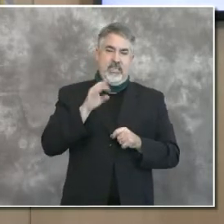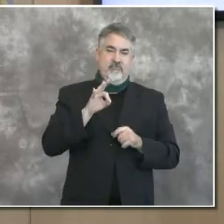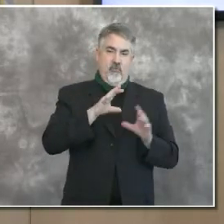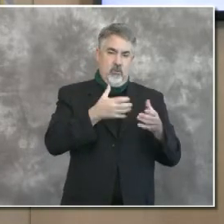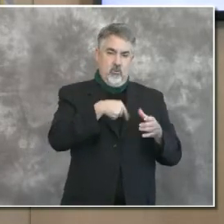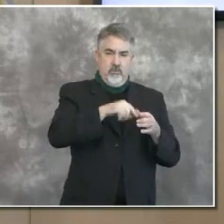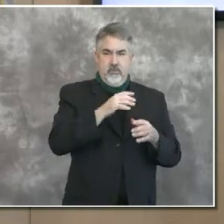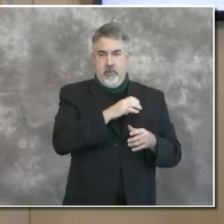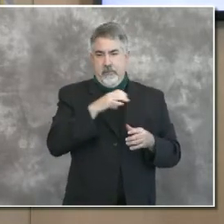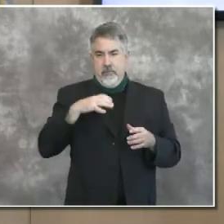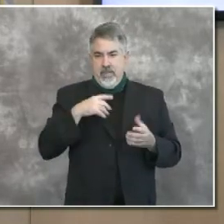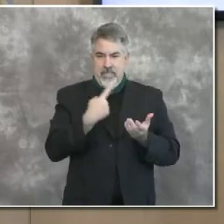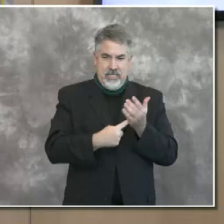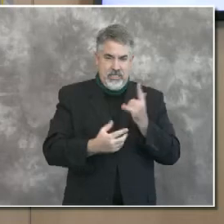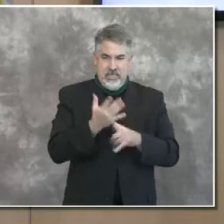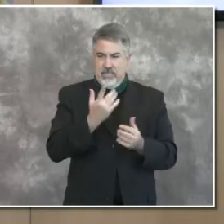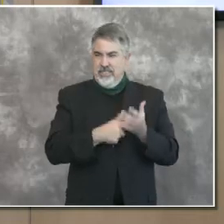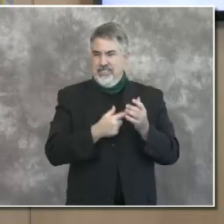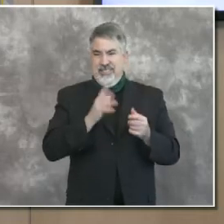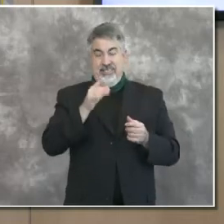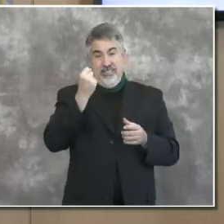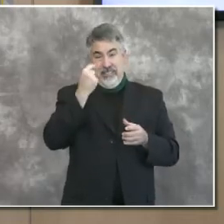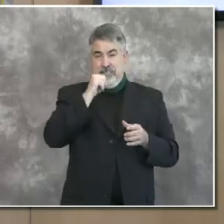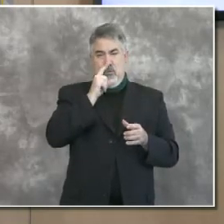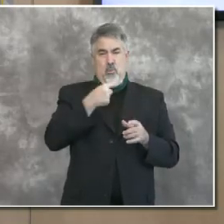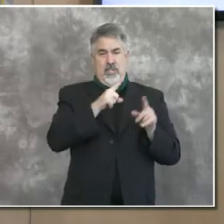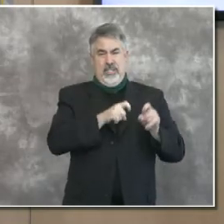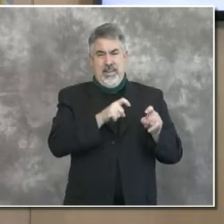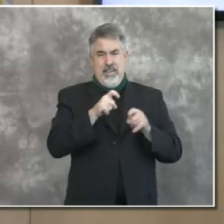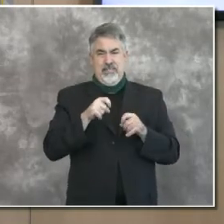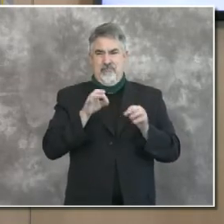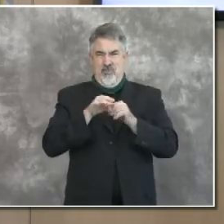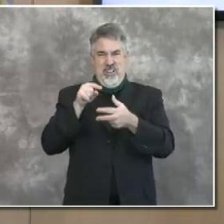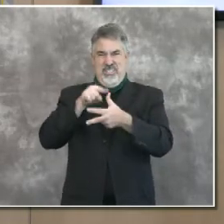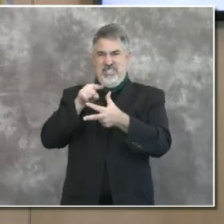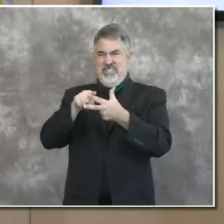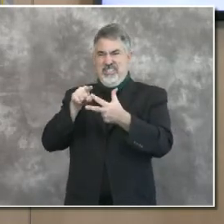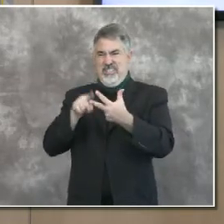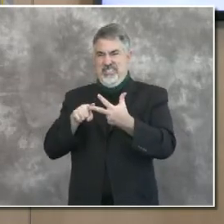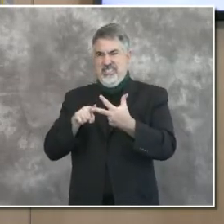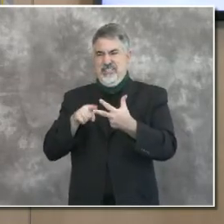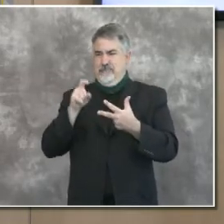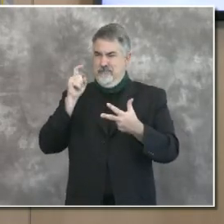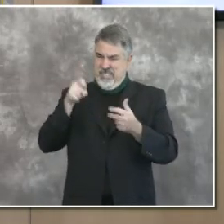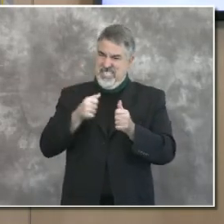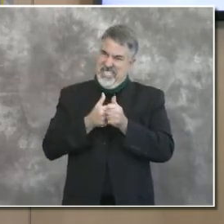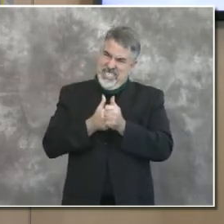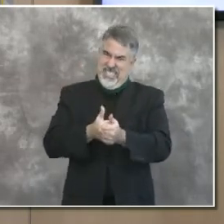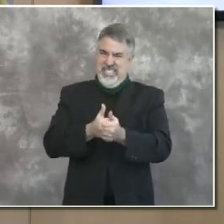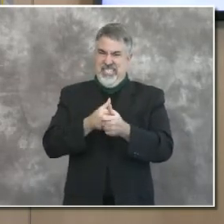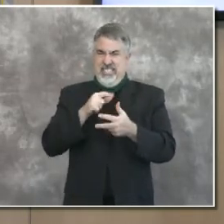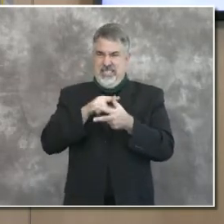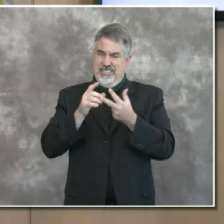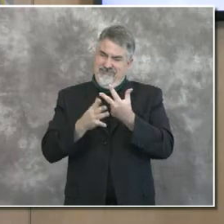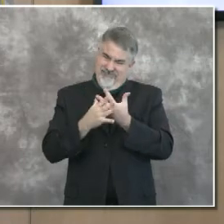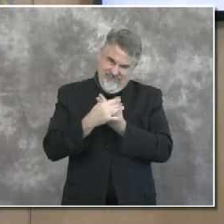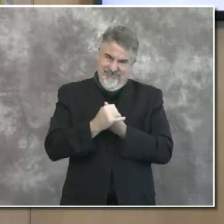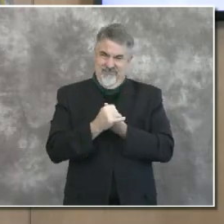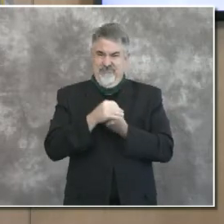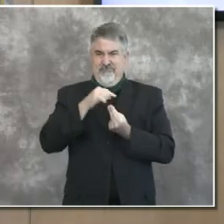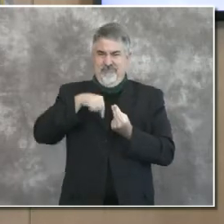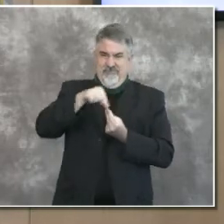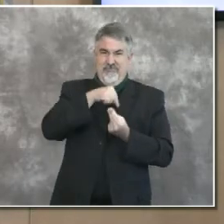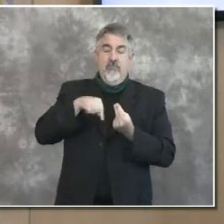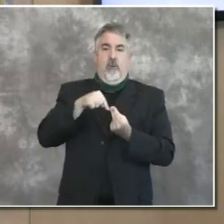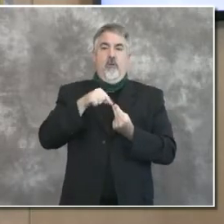the point it is not just testing, it is all three of those components that have to go together to prepare us to move into the future.